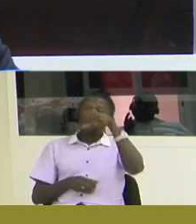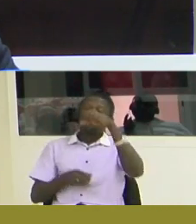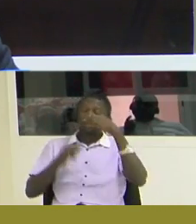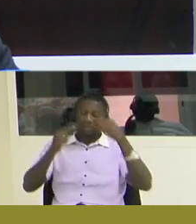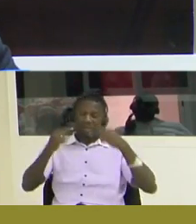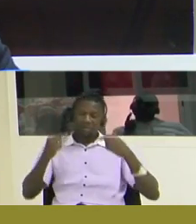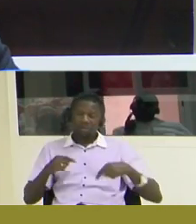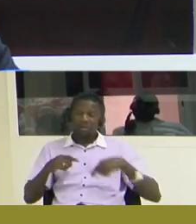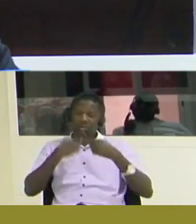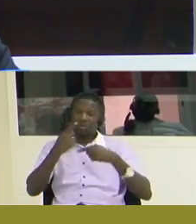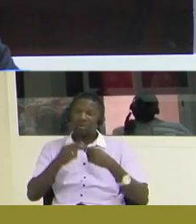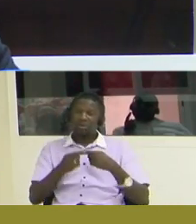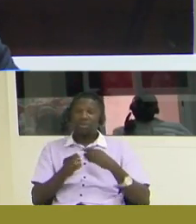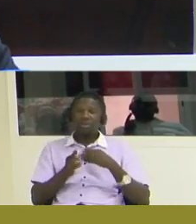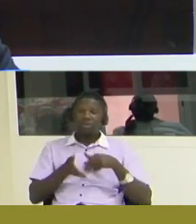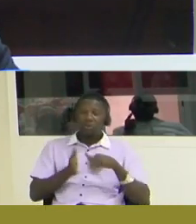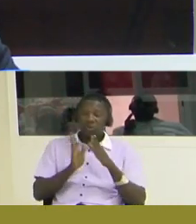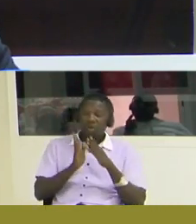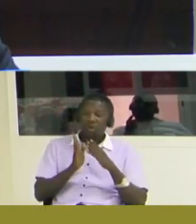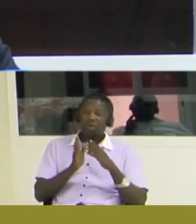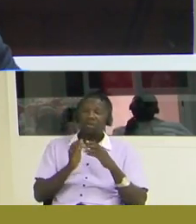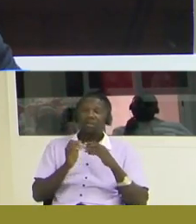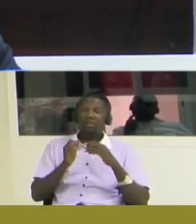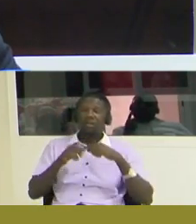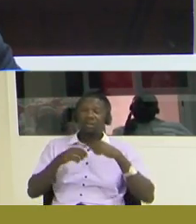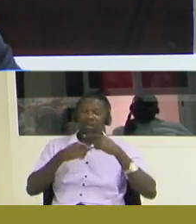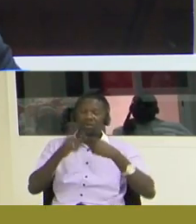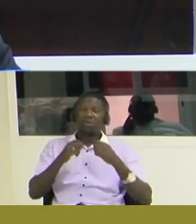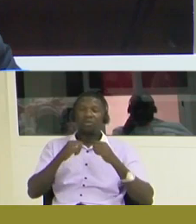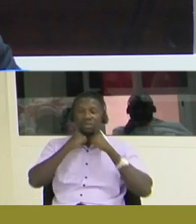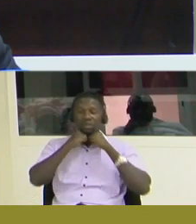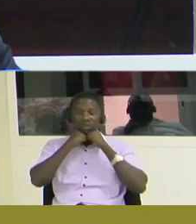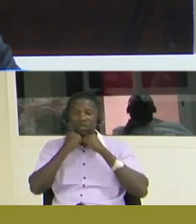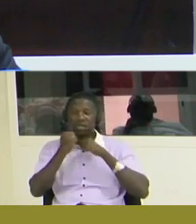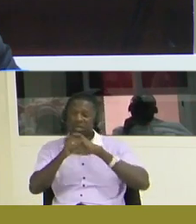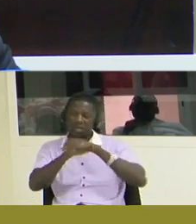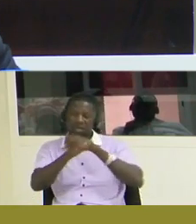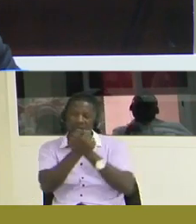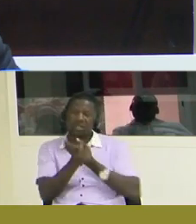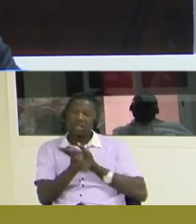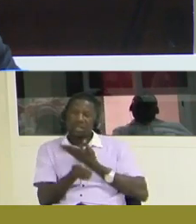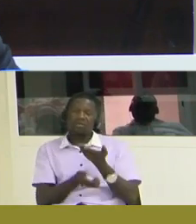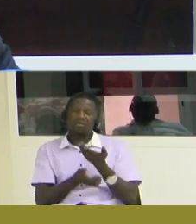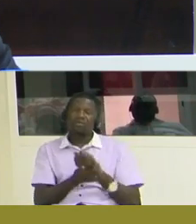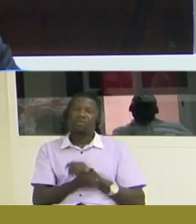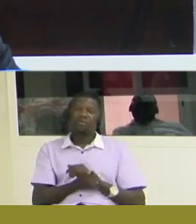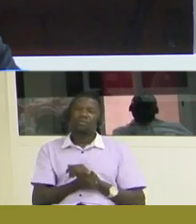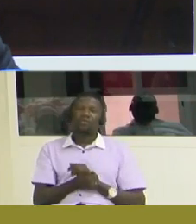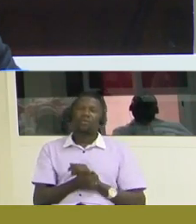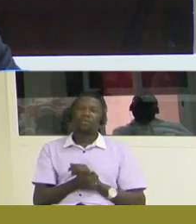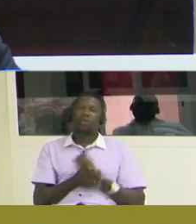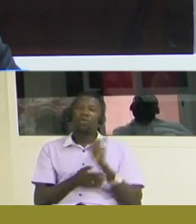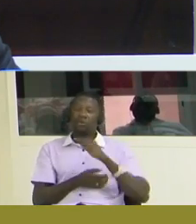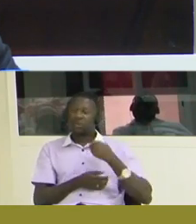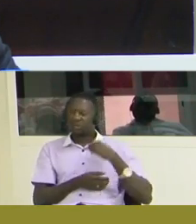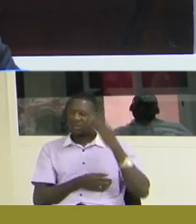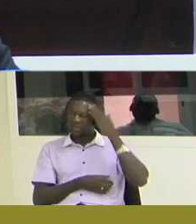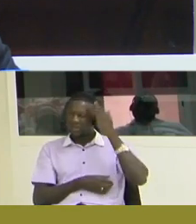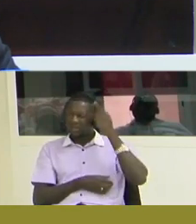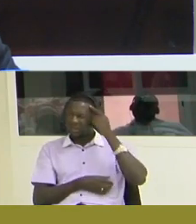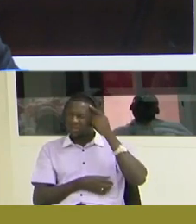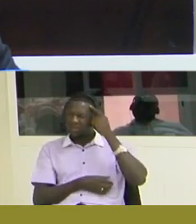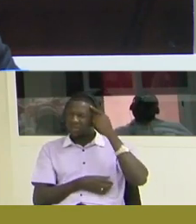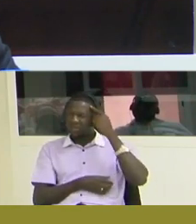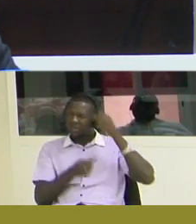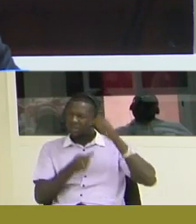circumstances of Sanaa Savalas arrest what I can recall is that yeah Jaime was the one